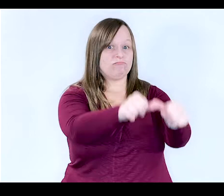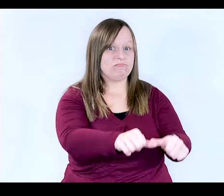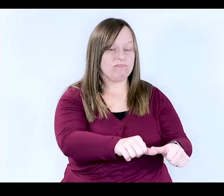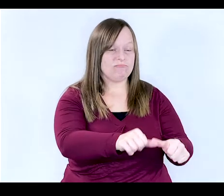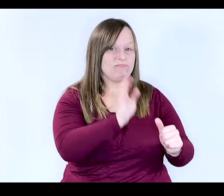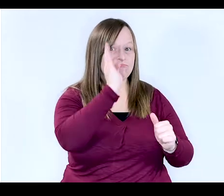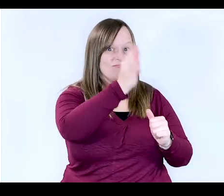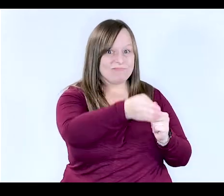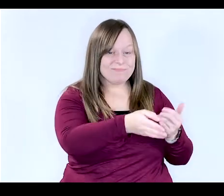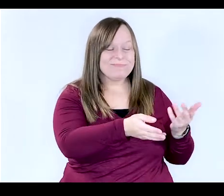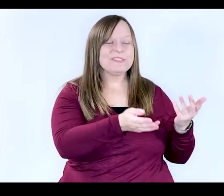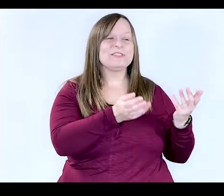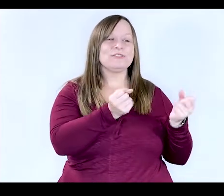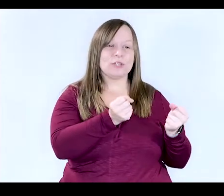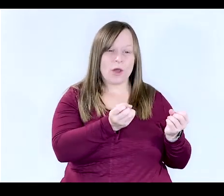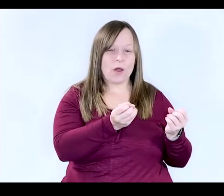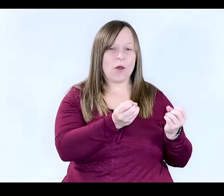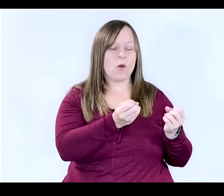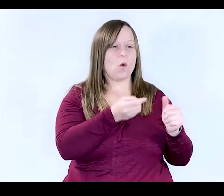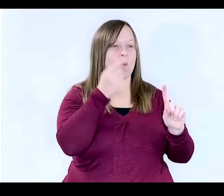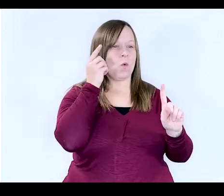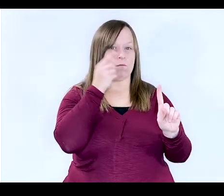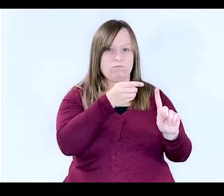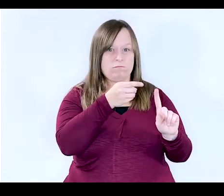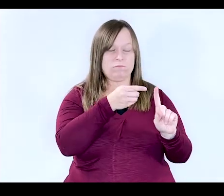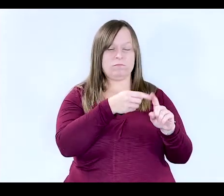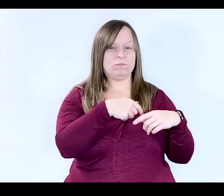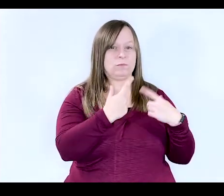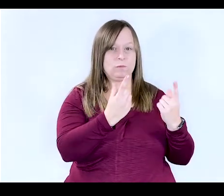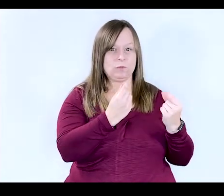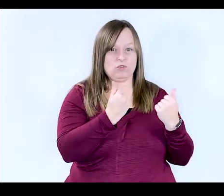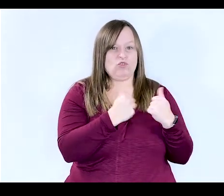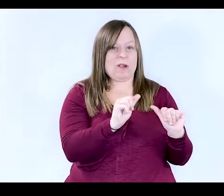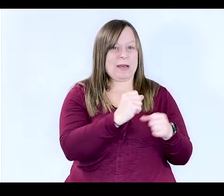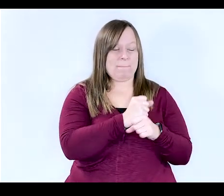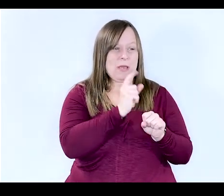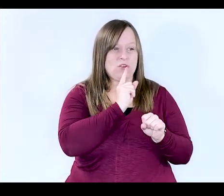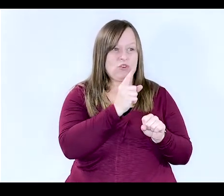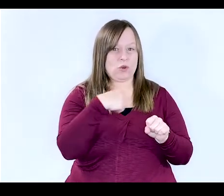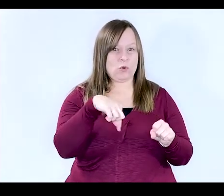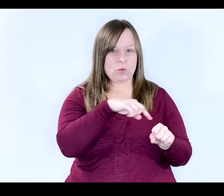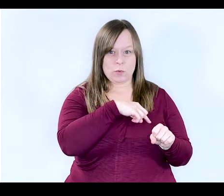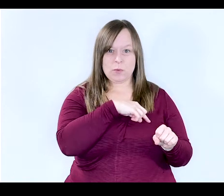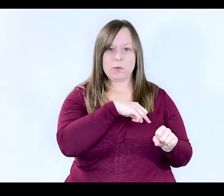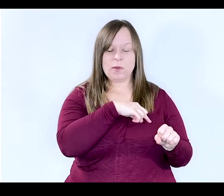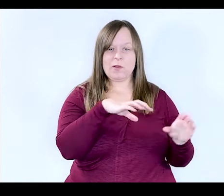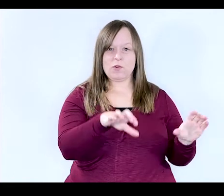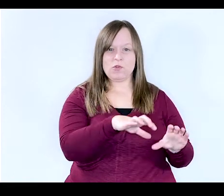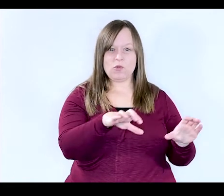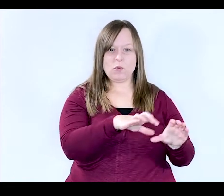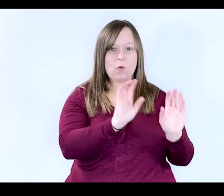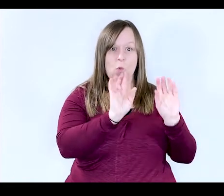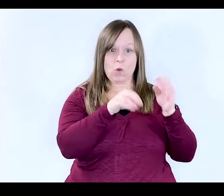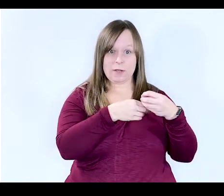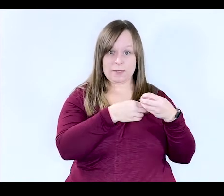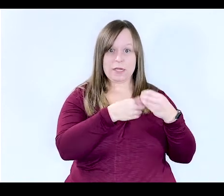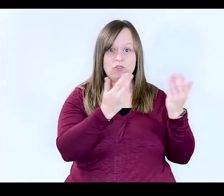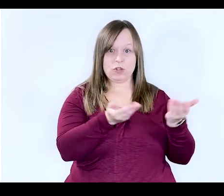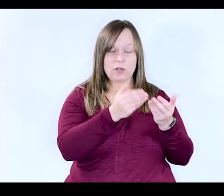continue to take moving forward. So one of the things that we're trying to make sure that we are doing